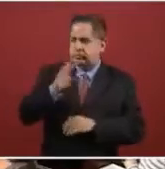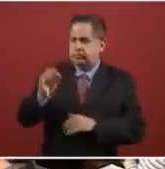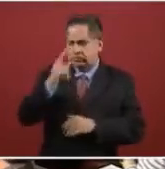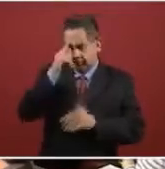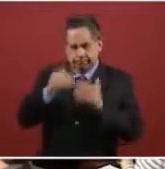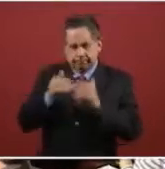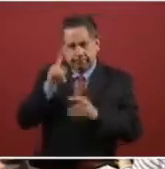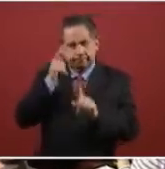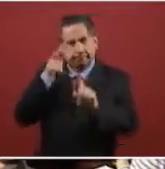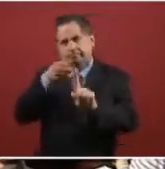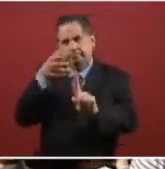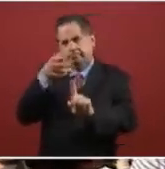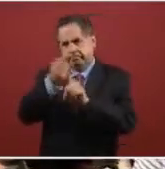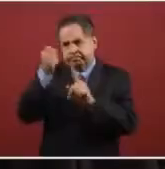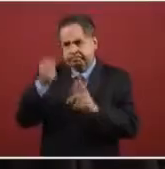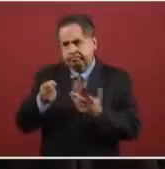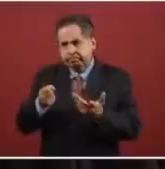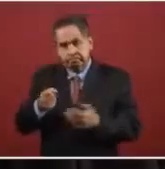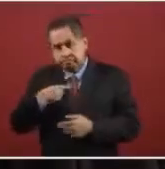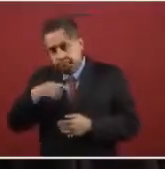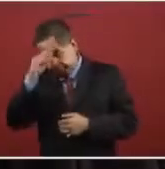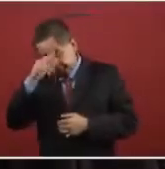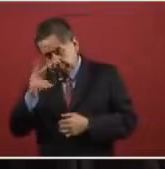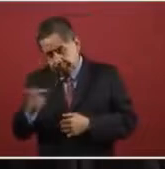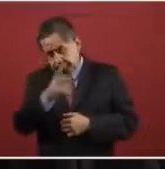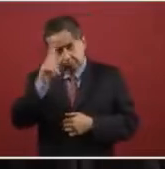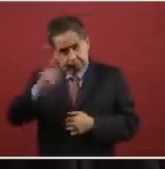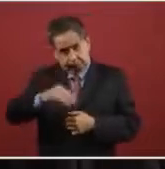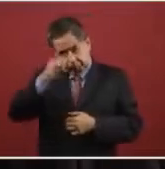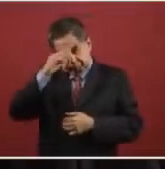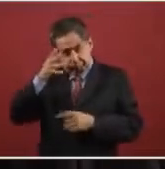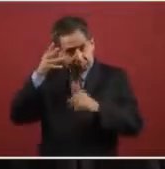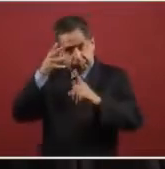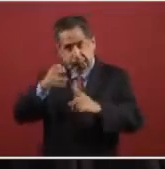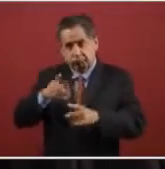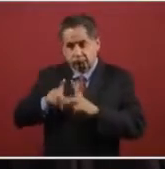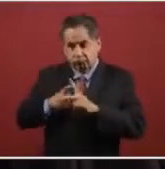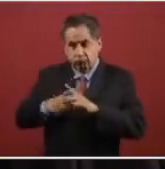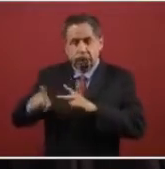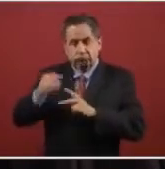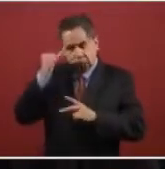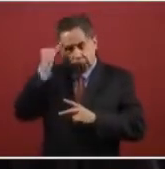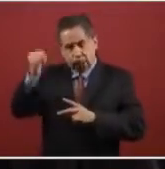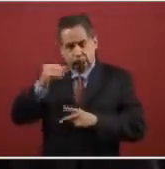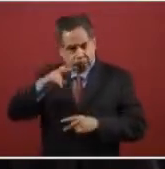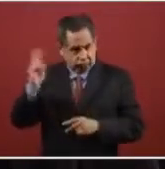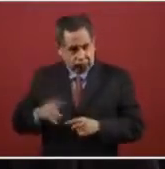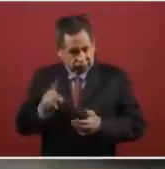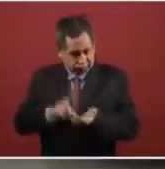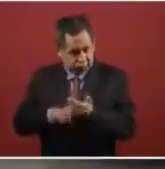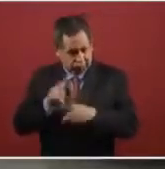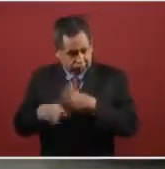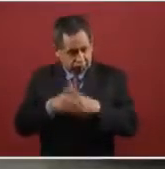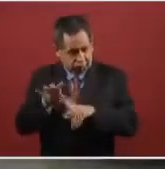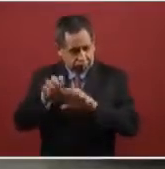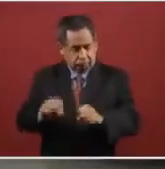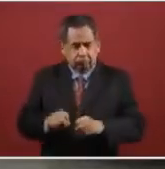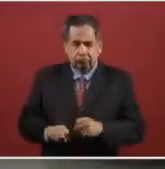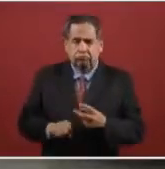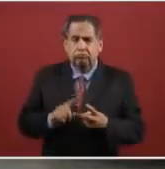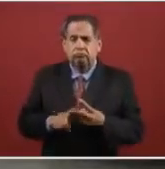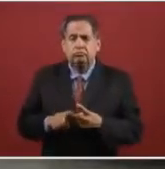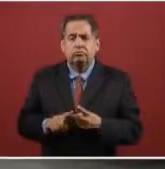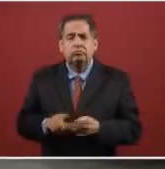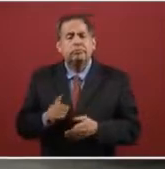there's He's saying, how realistic is this goal, original goal that they had?